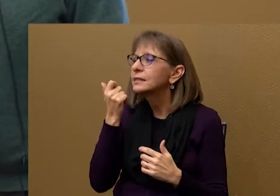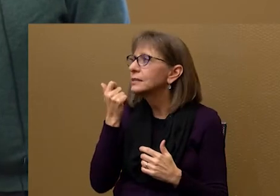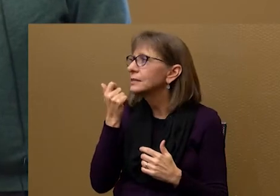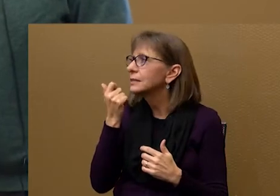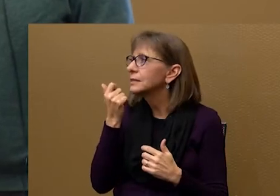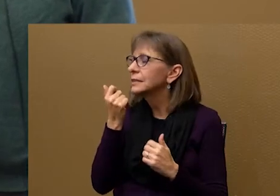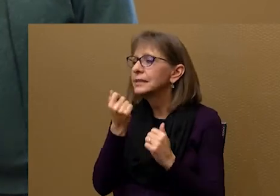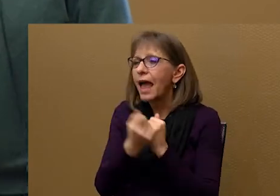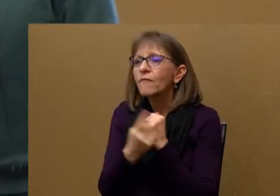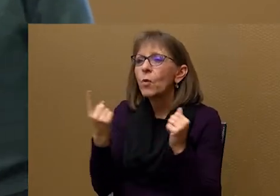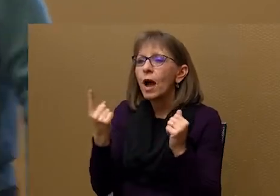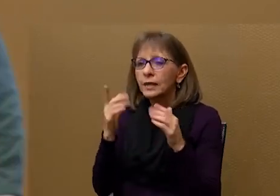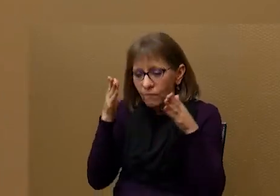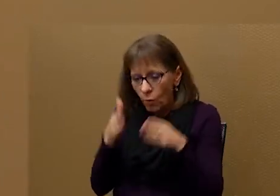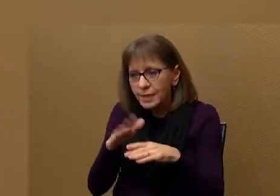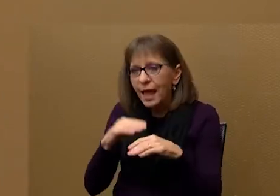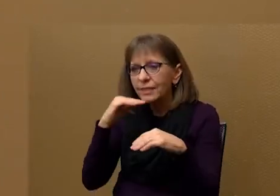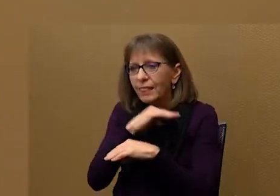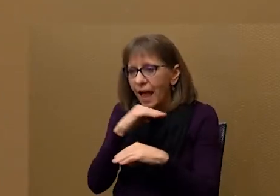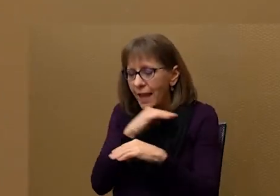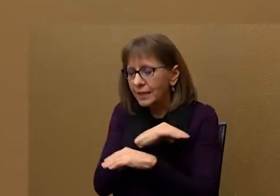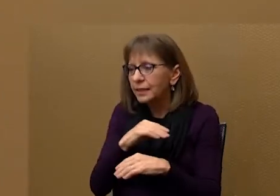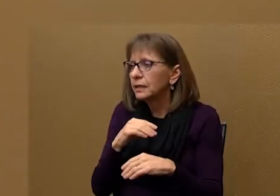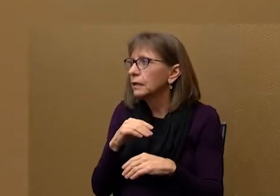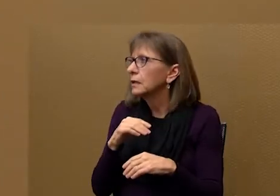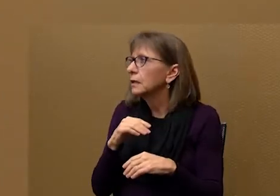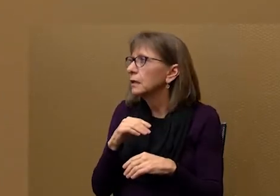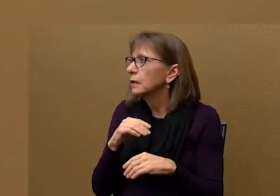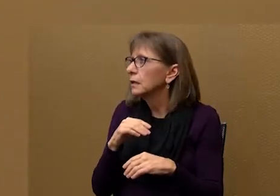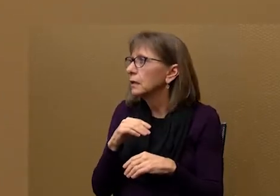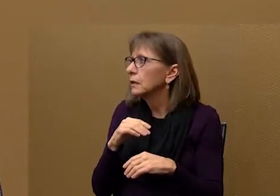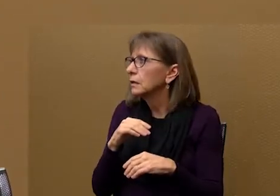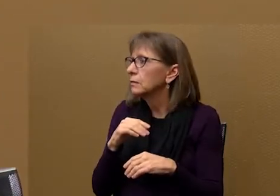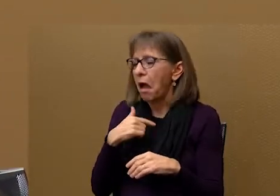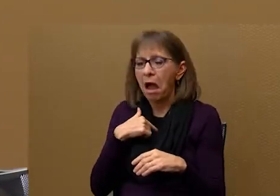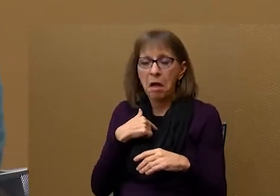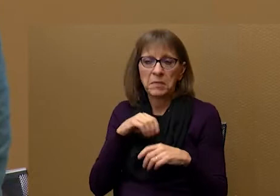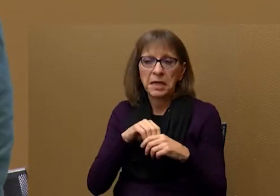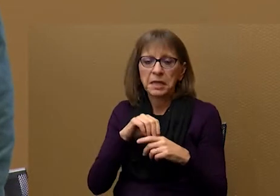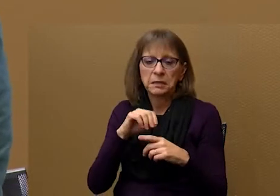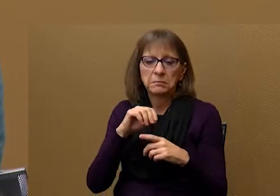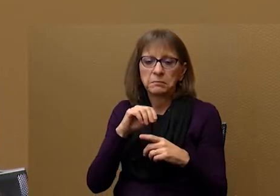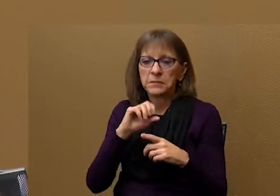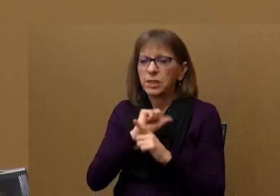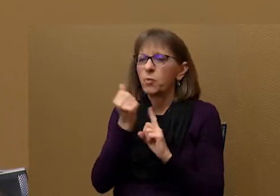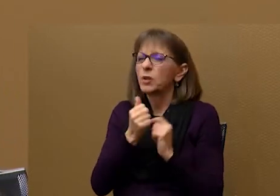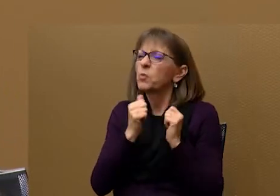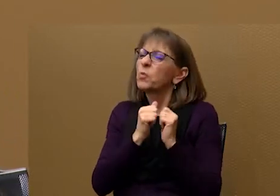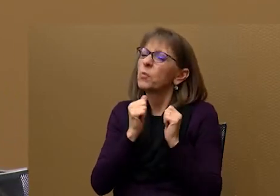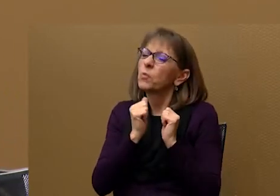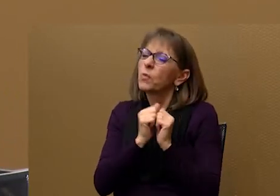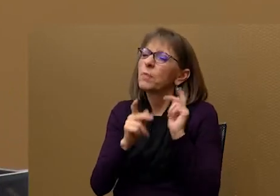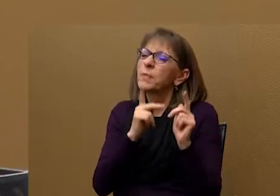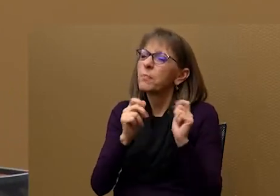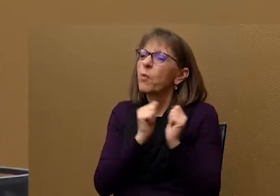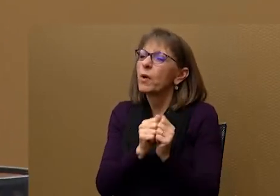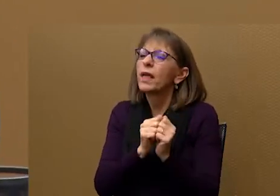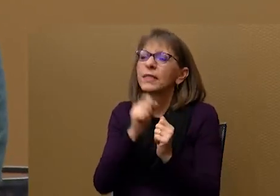lots of experience. I also, because everybody else is freaking out about the lying, but I've had people doing this situation where people were